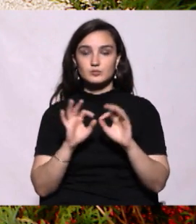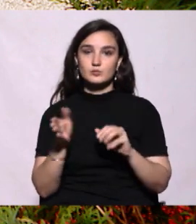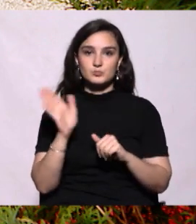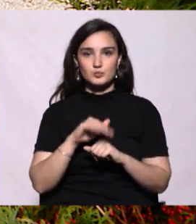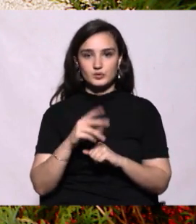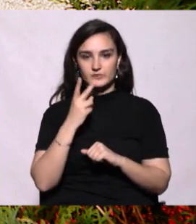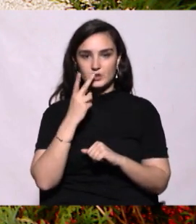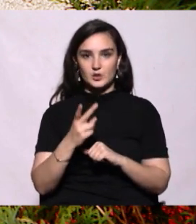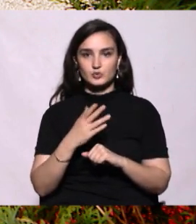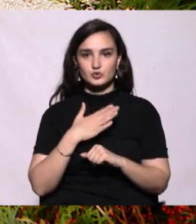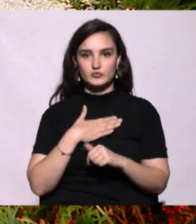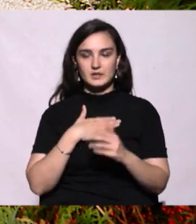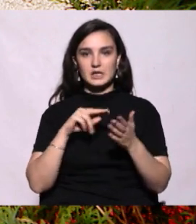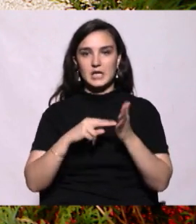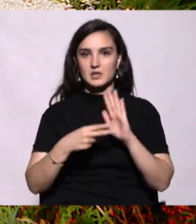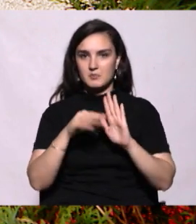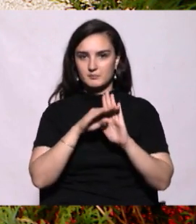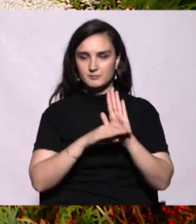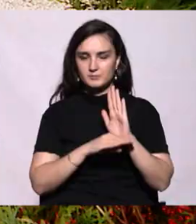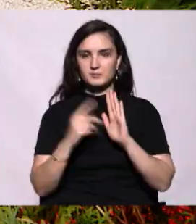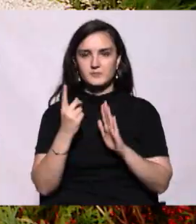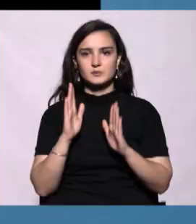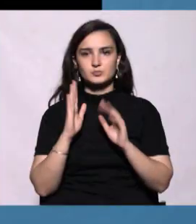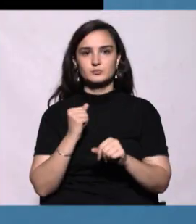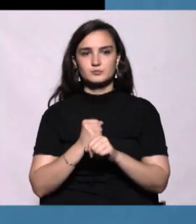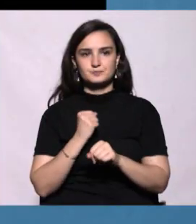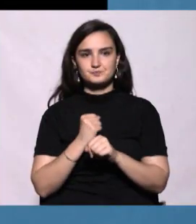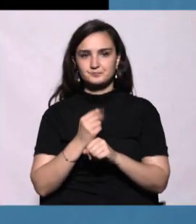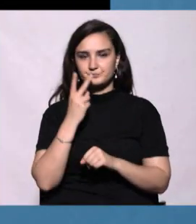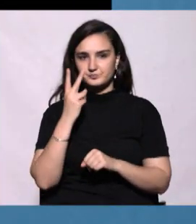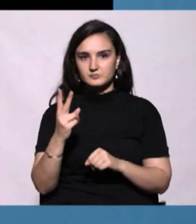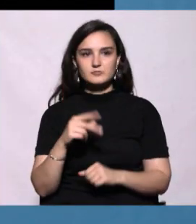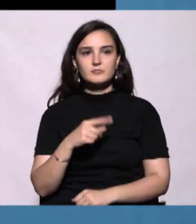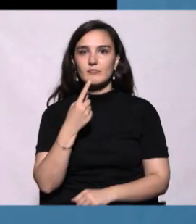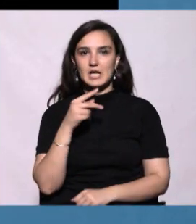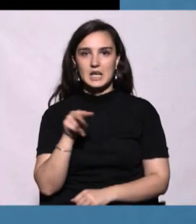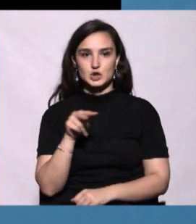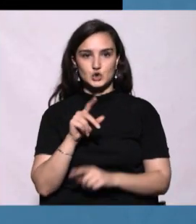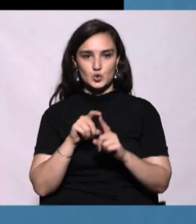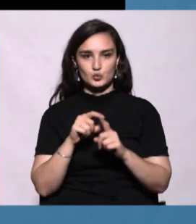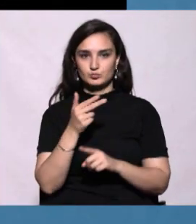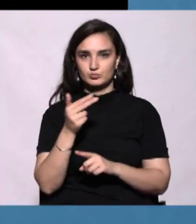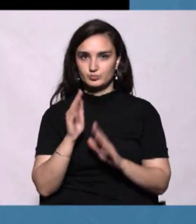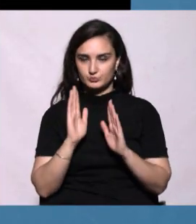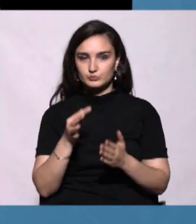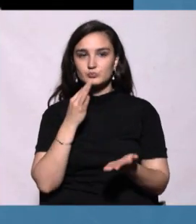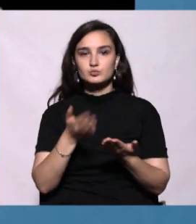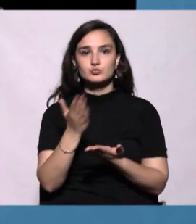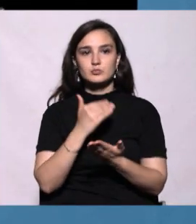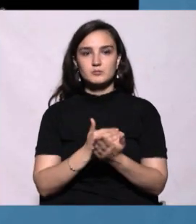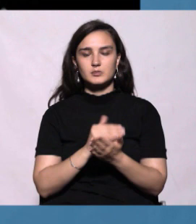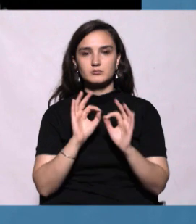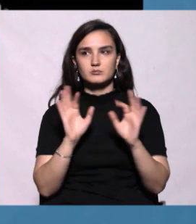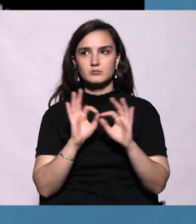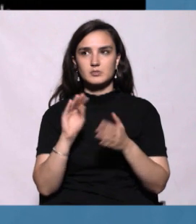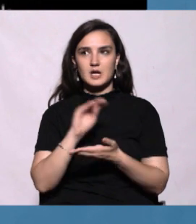our agenda. The first thing that we will do is look at the vocabulary that we will need. Then we will tell you a few things